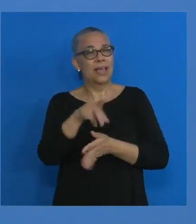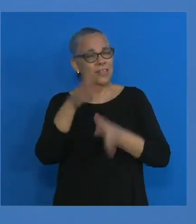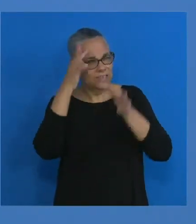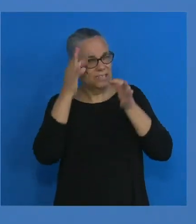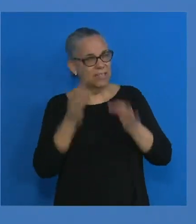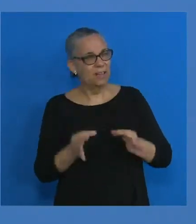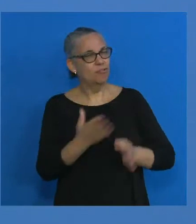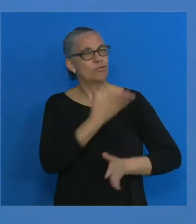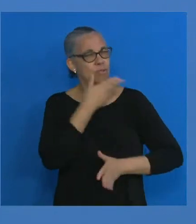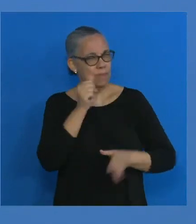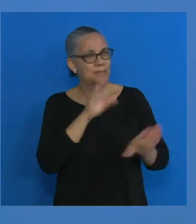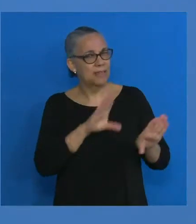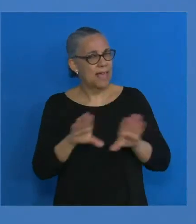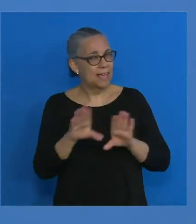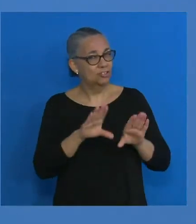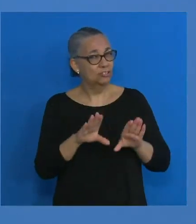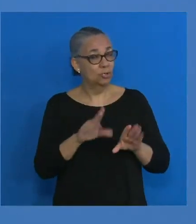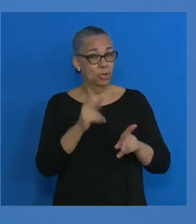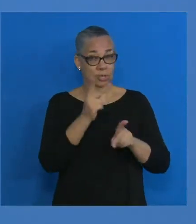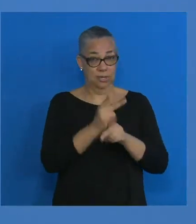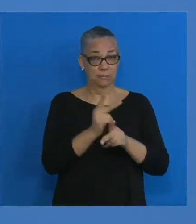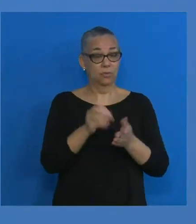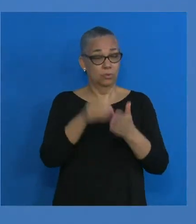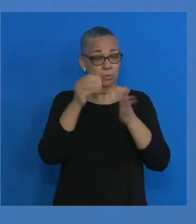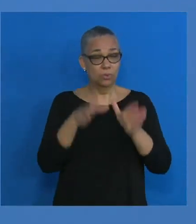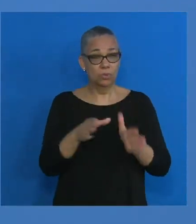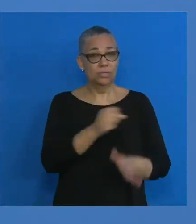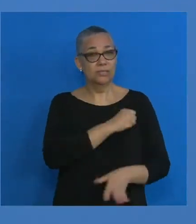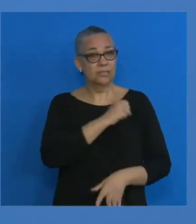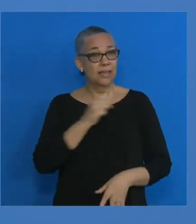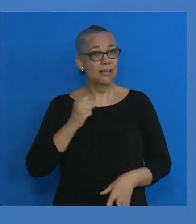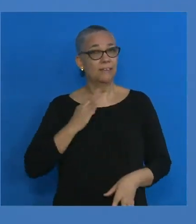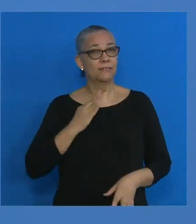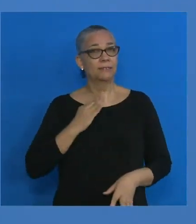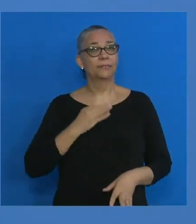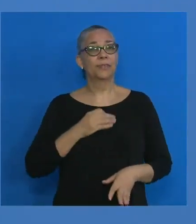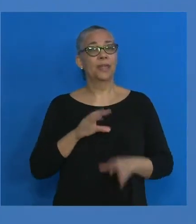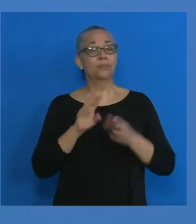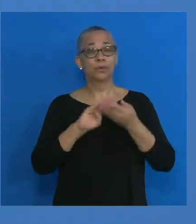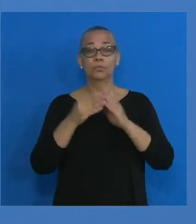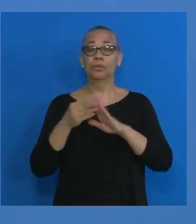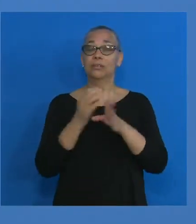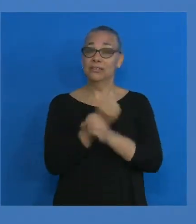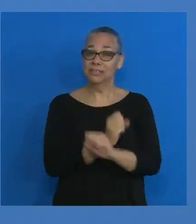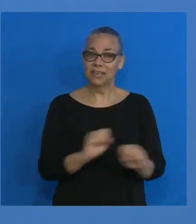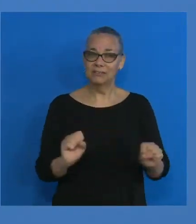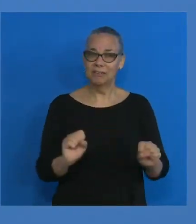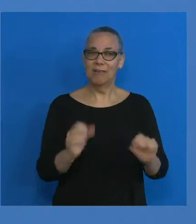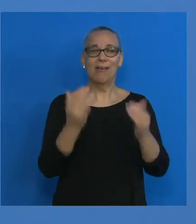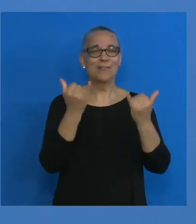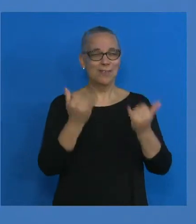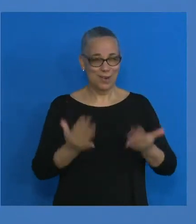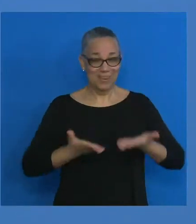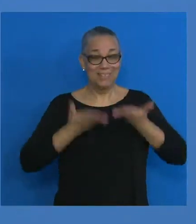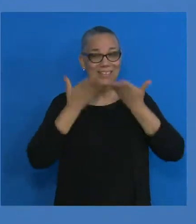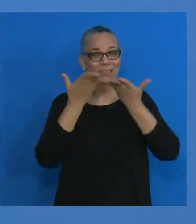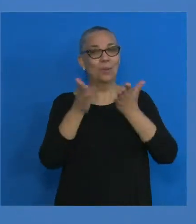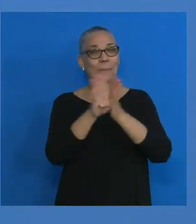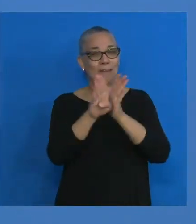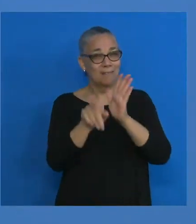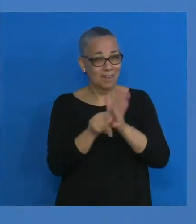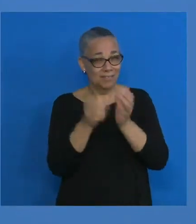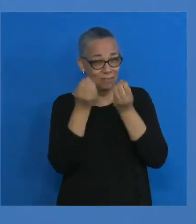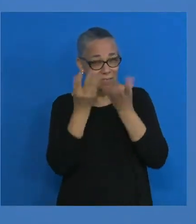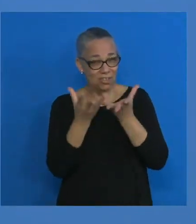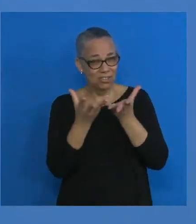action to keep our students, our staff, and the community safe. Now that I've provided some background information, I will provide